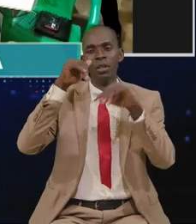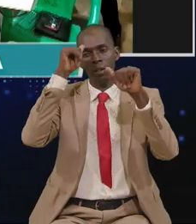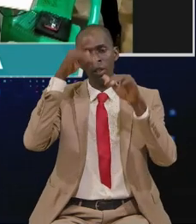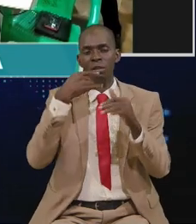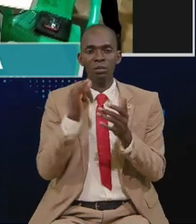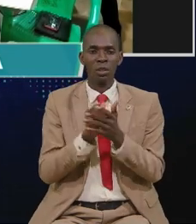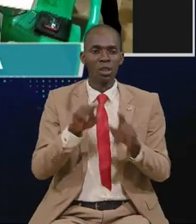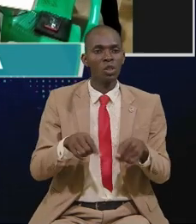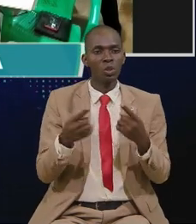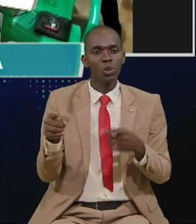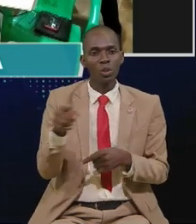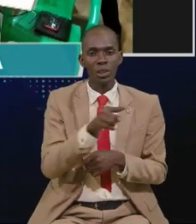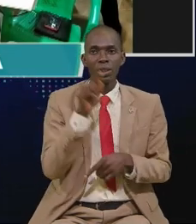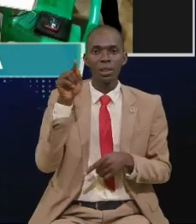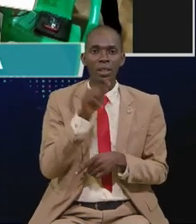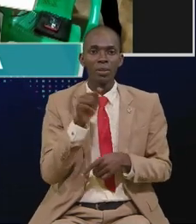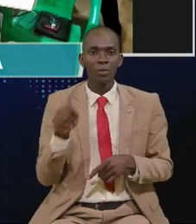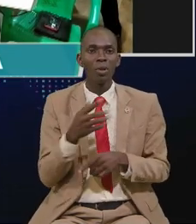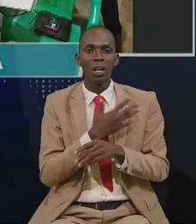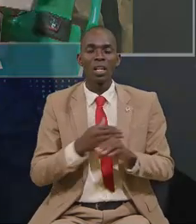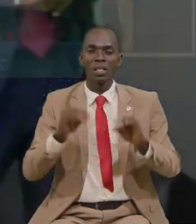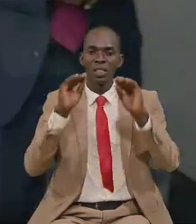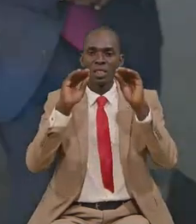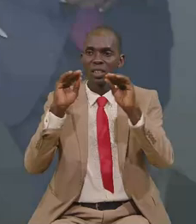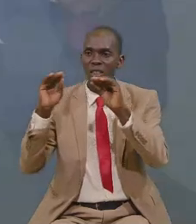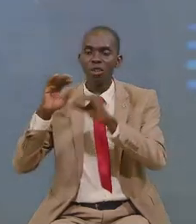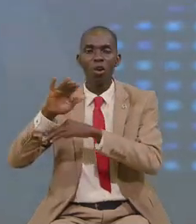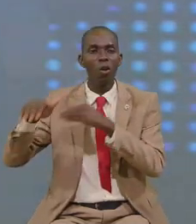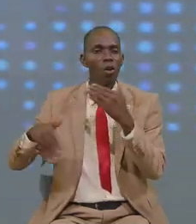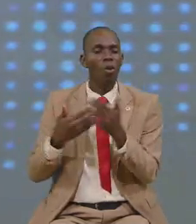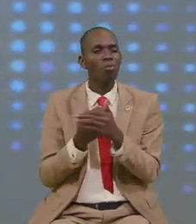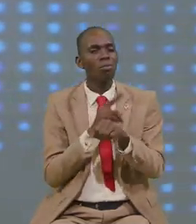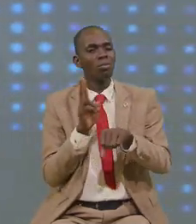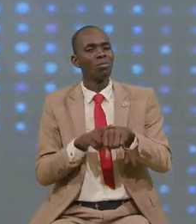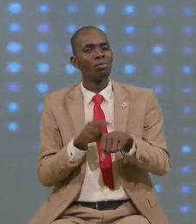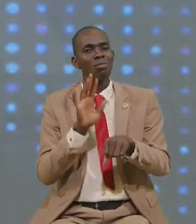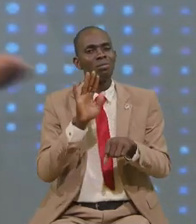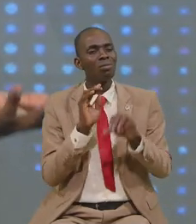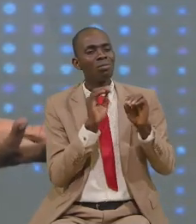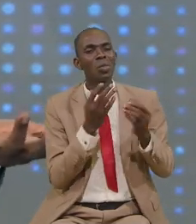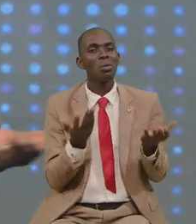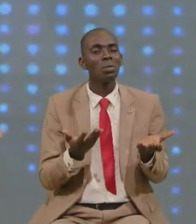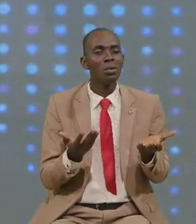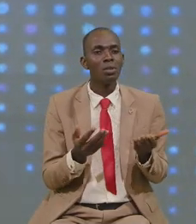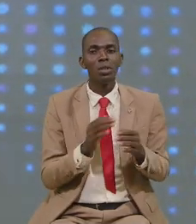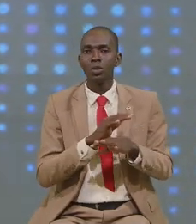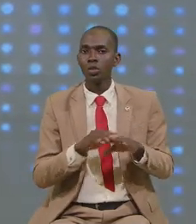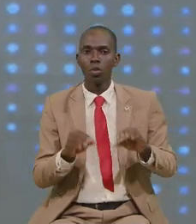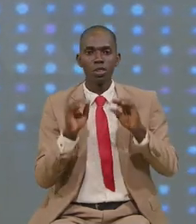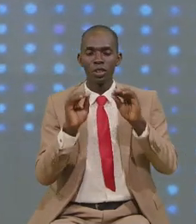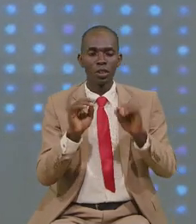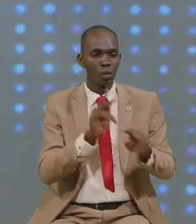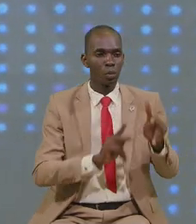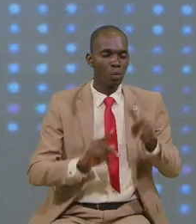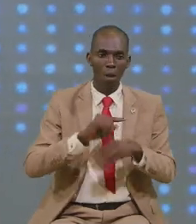ye therefore and teach all nations." What do you teach them? Don't teach them about